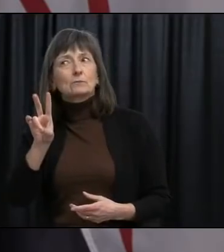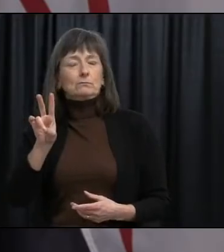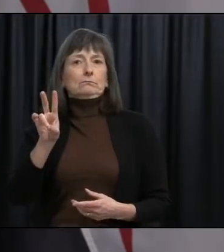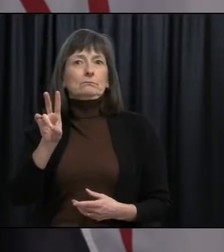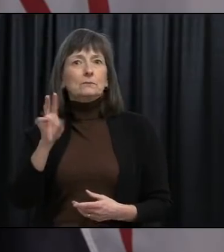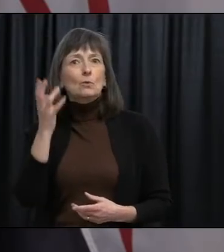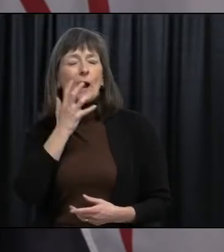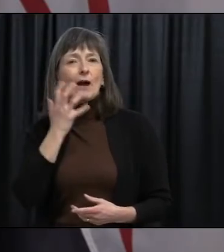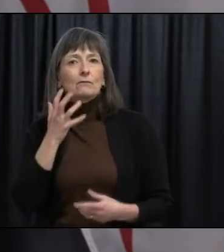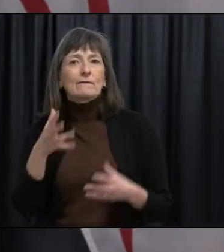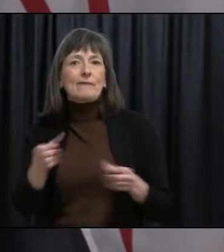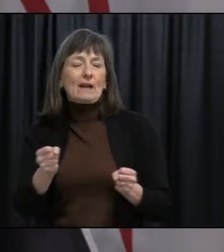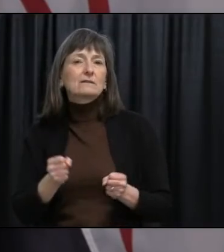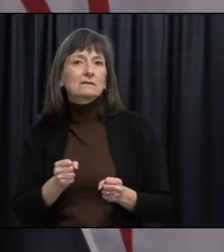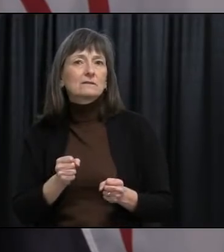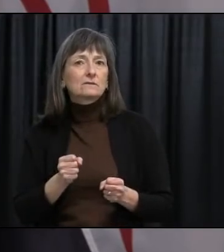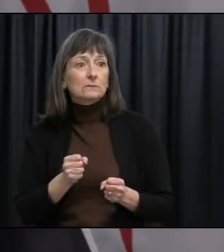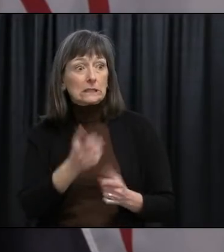by the Minister.